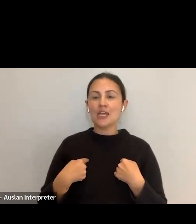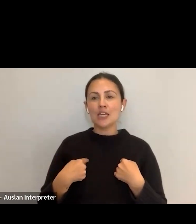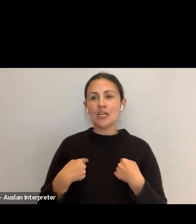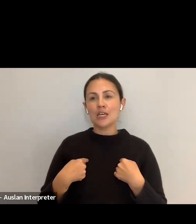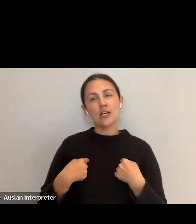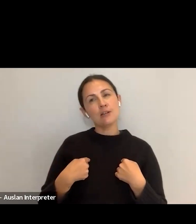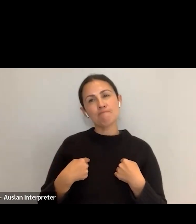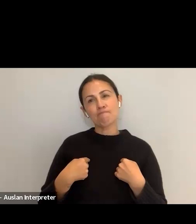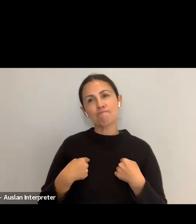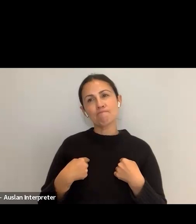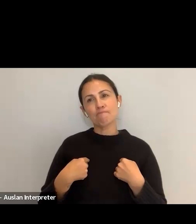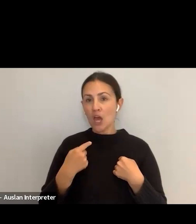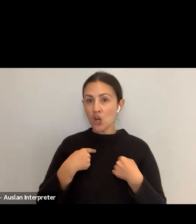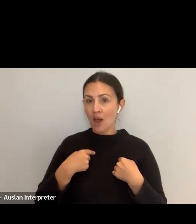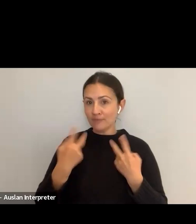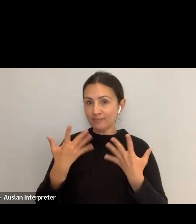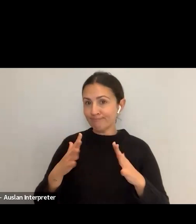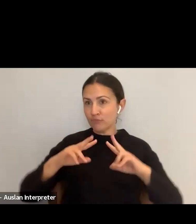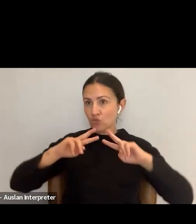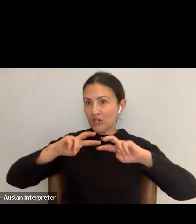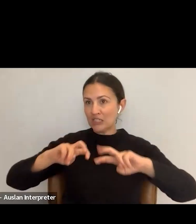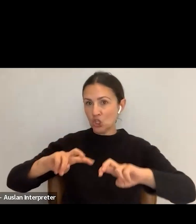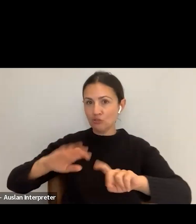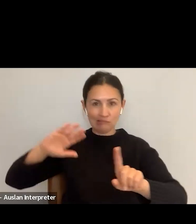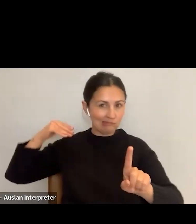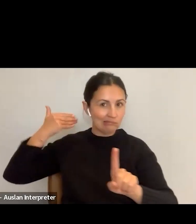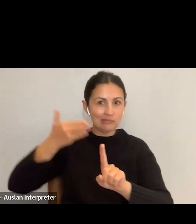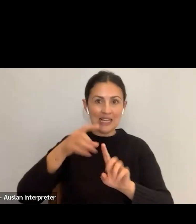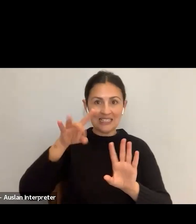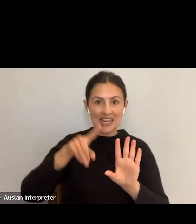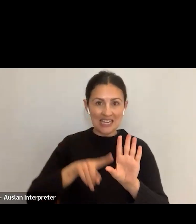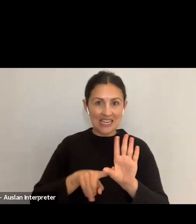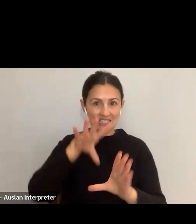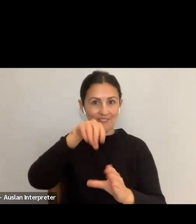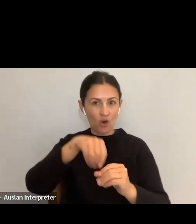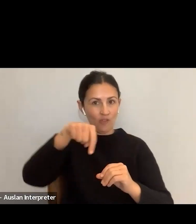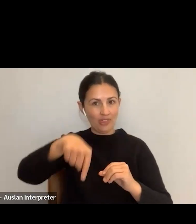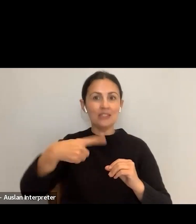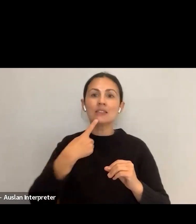really critically looked and been in the sector for the last 10 years, there's almost a